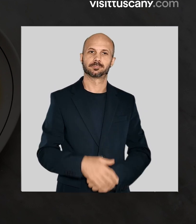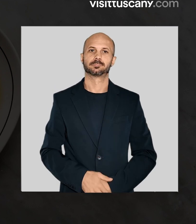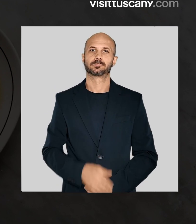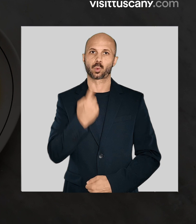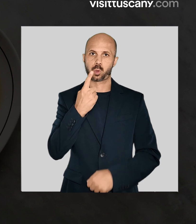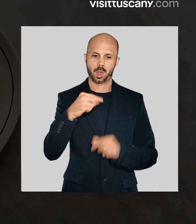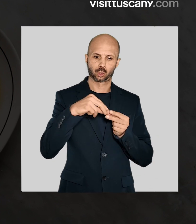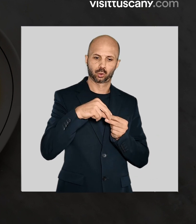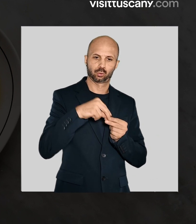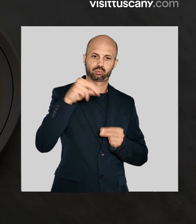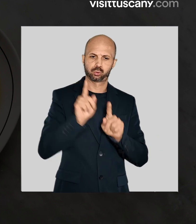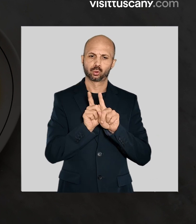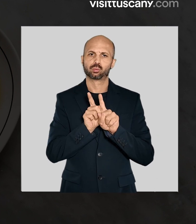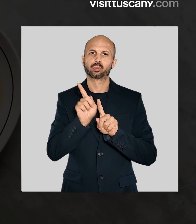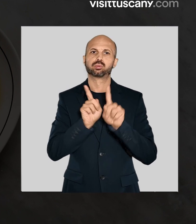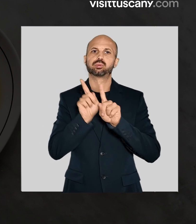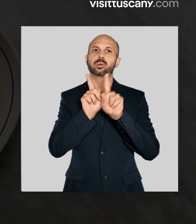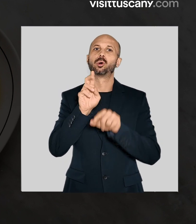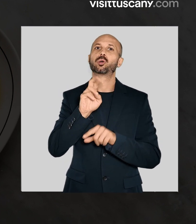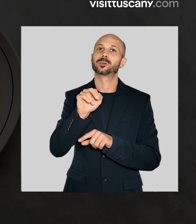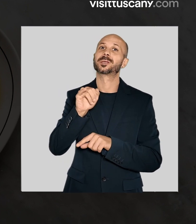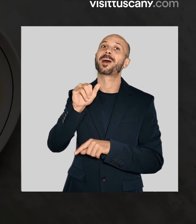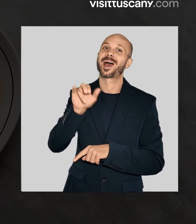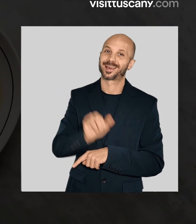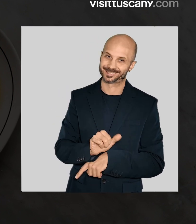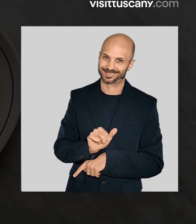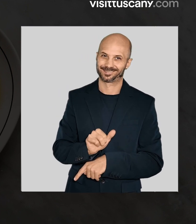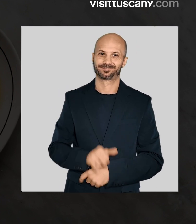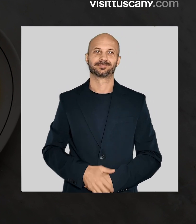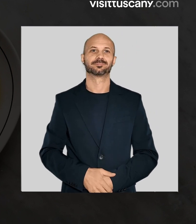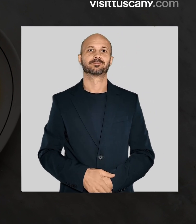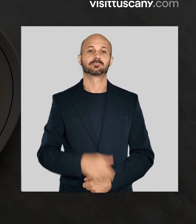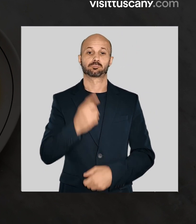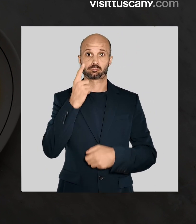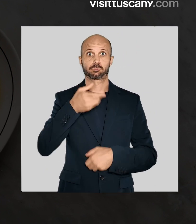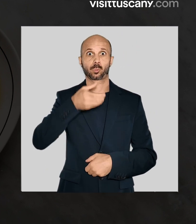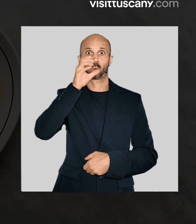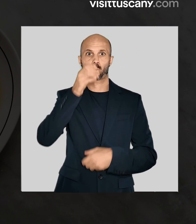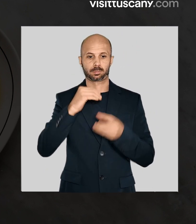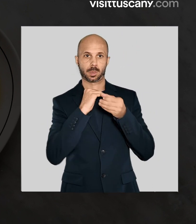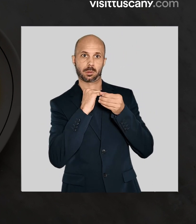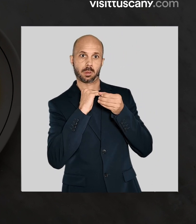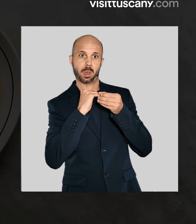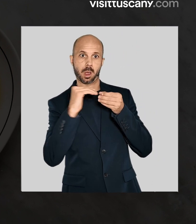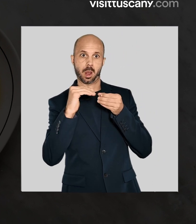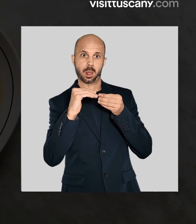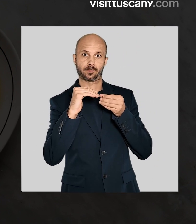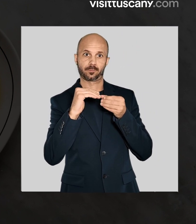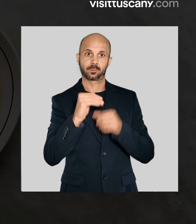garlic, a few sage leaves, 1 sprig of rosemary,